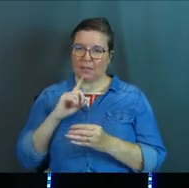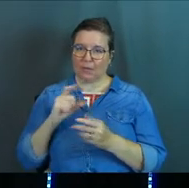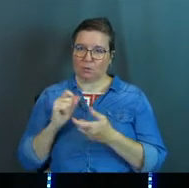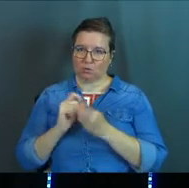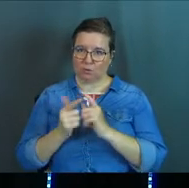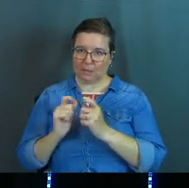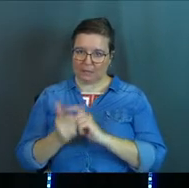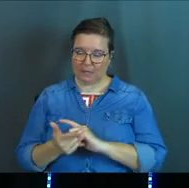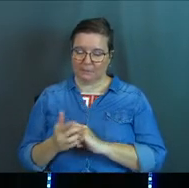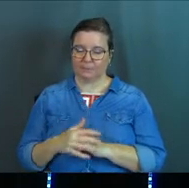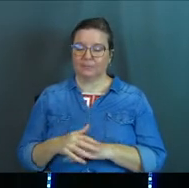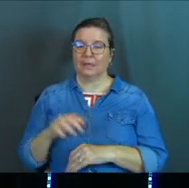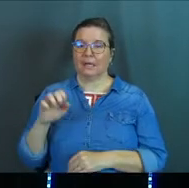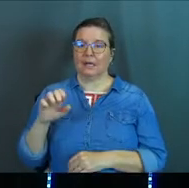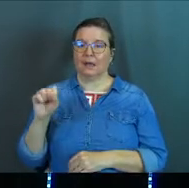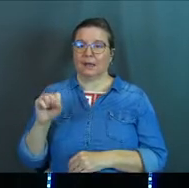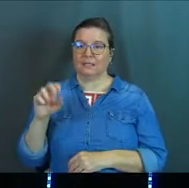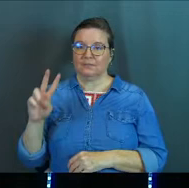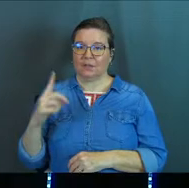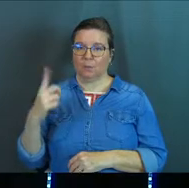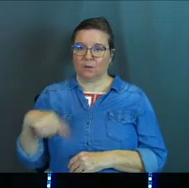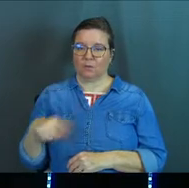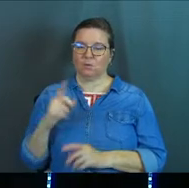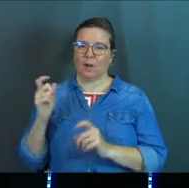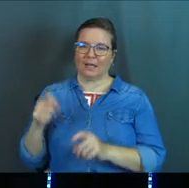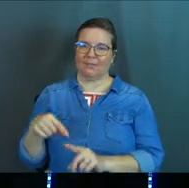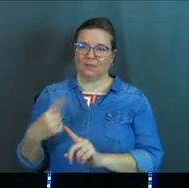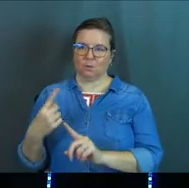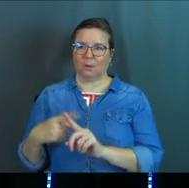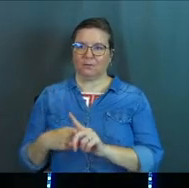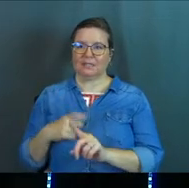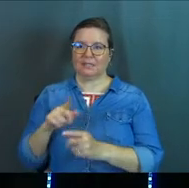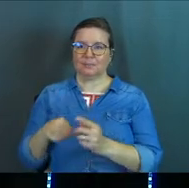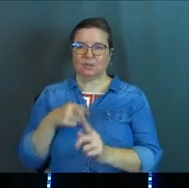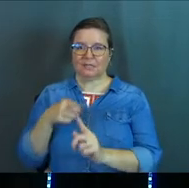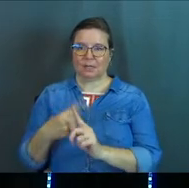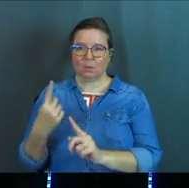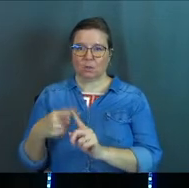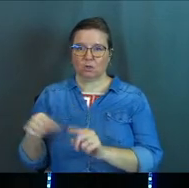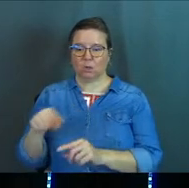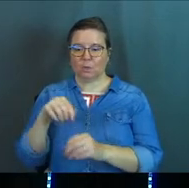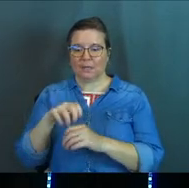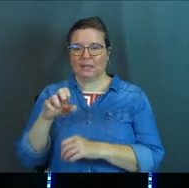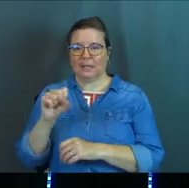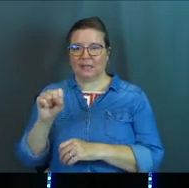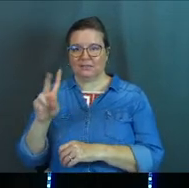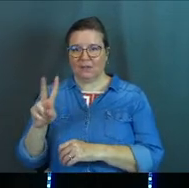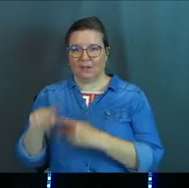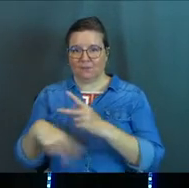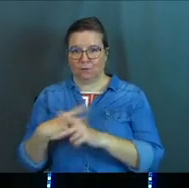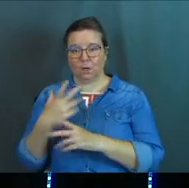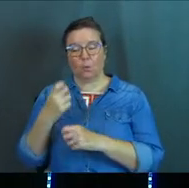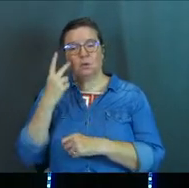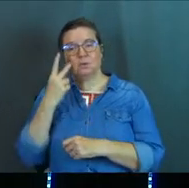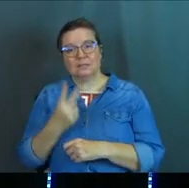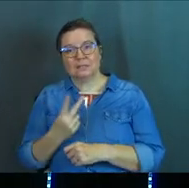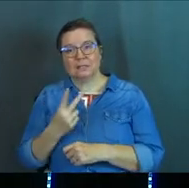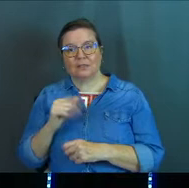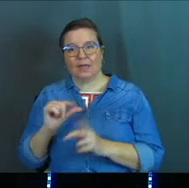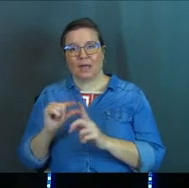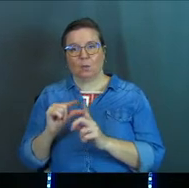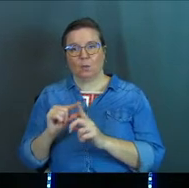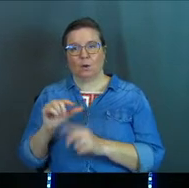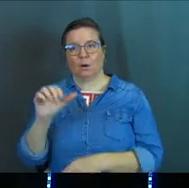they were translated from. ESV is one of those. So I gave this one, this particular one to you in the ESV because I wanted you to see that